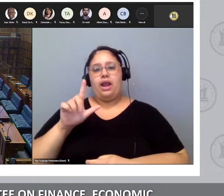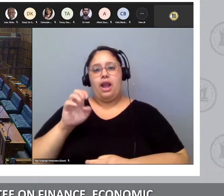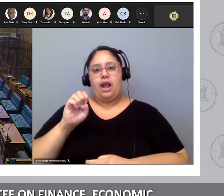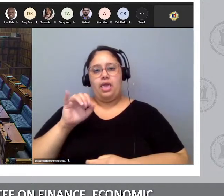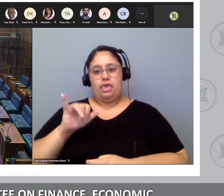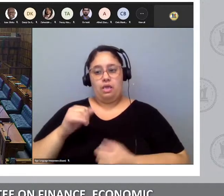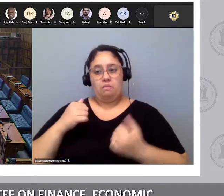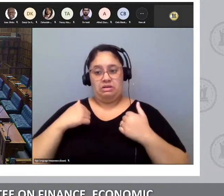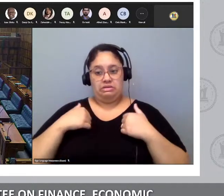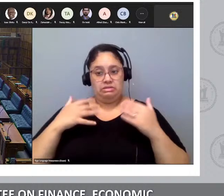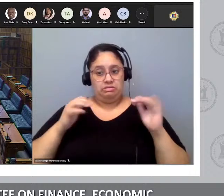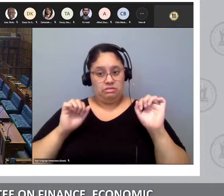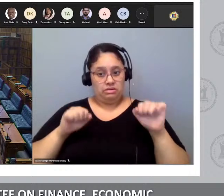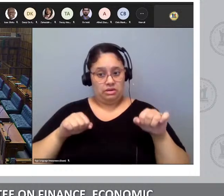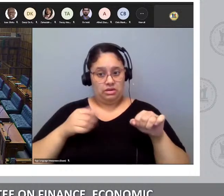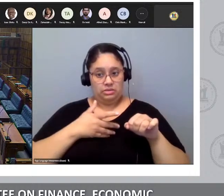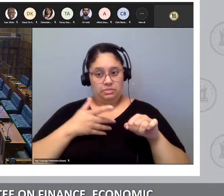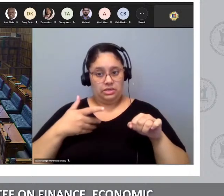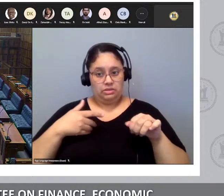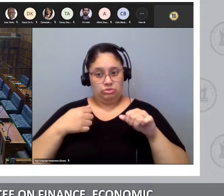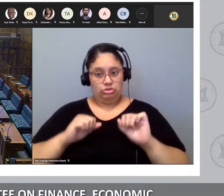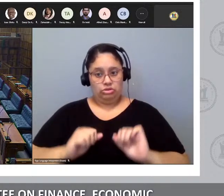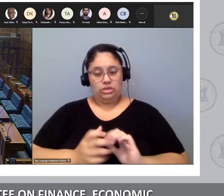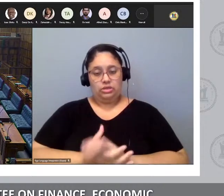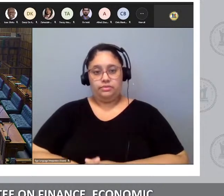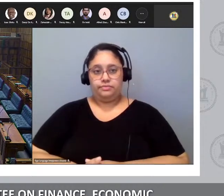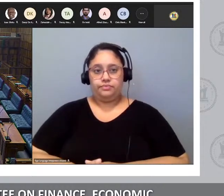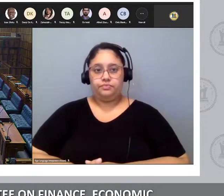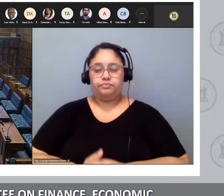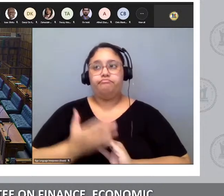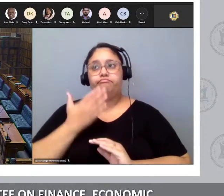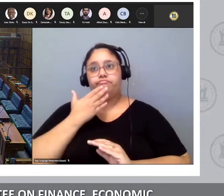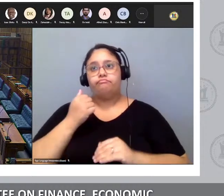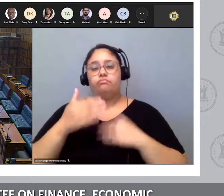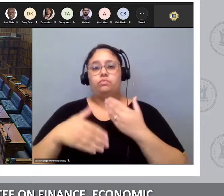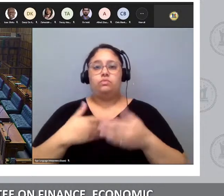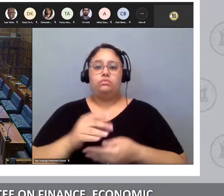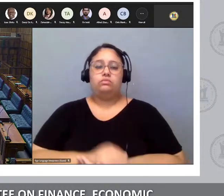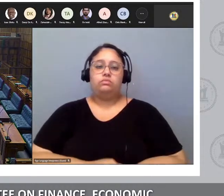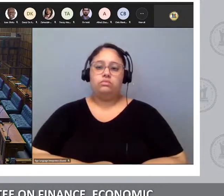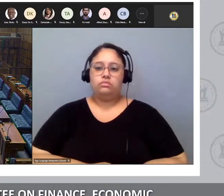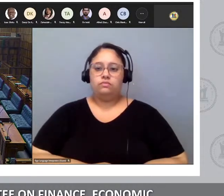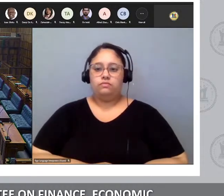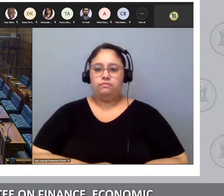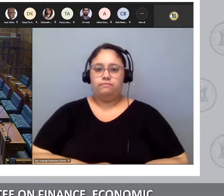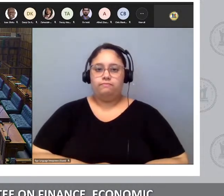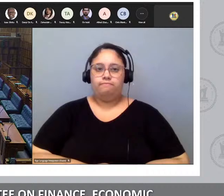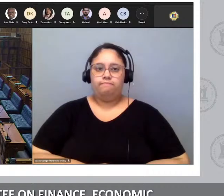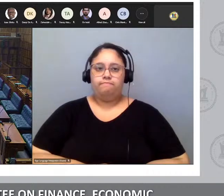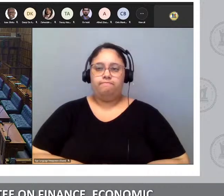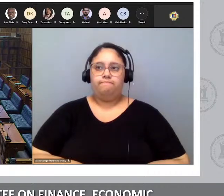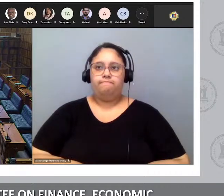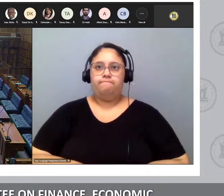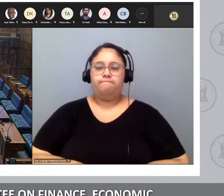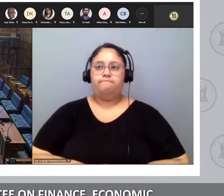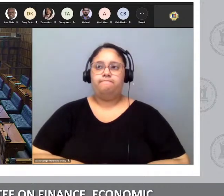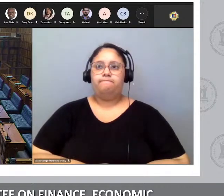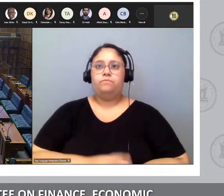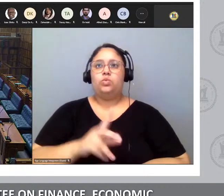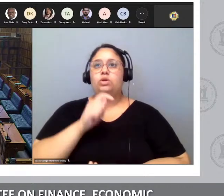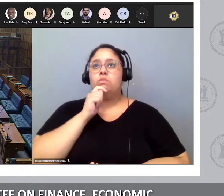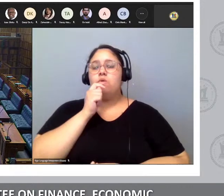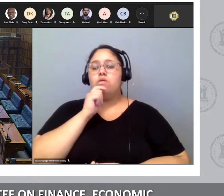start Madam CH please proceed ah thank you very much um and good afternoon or good morning to